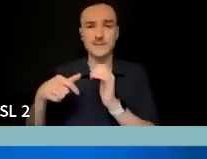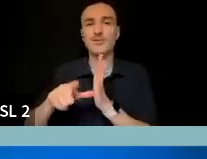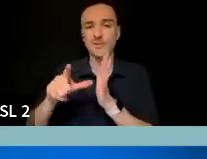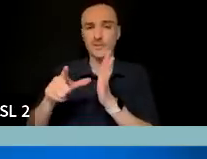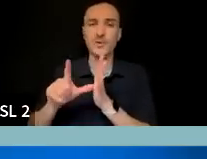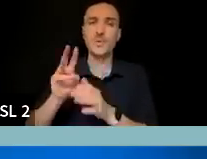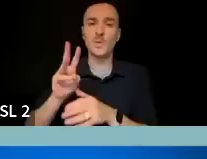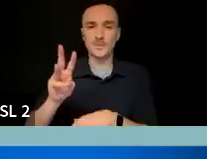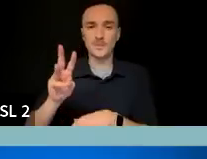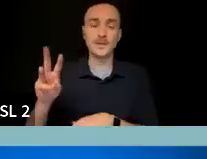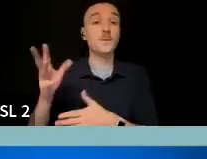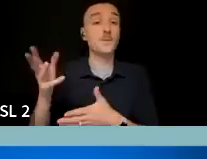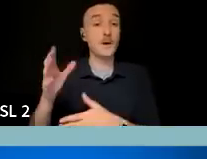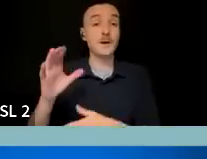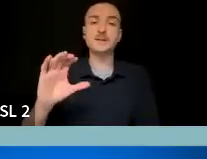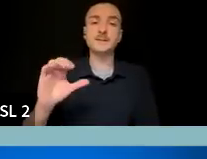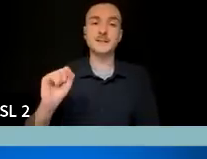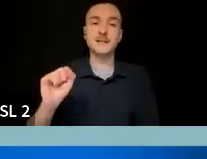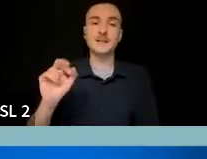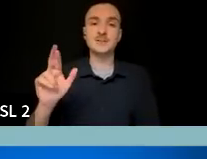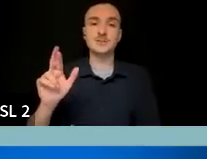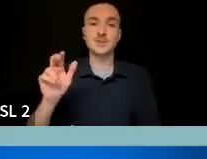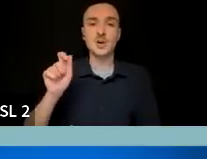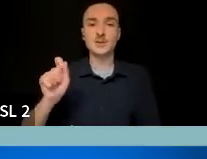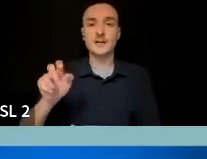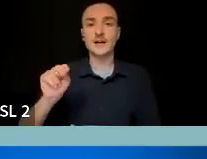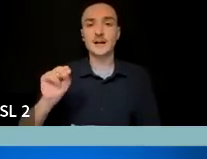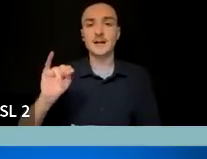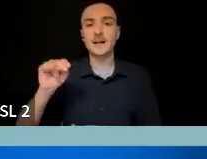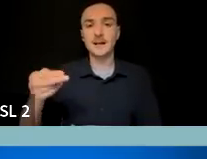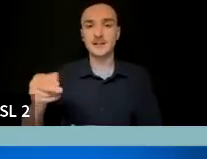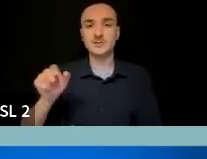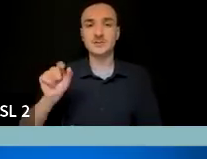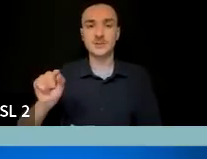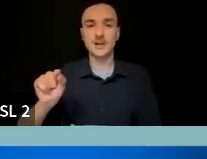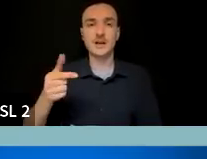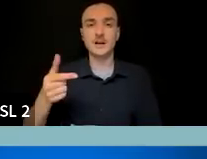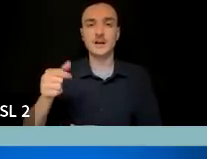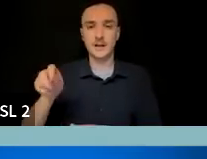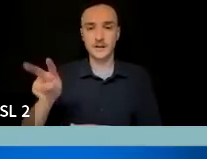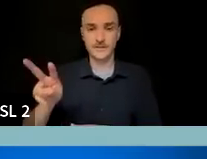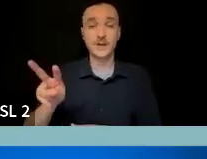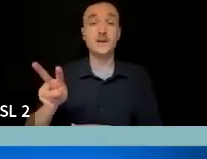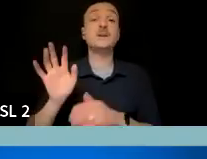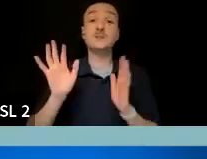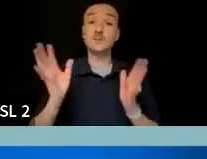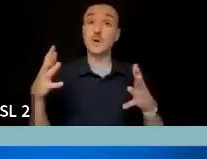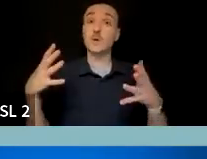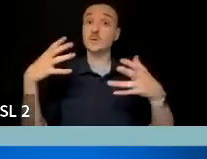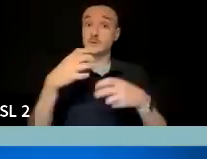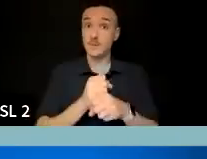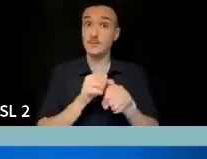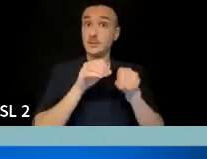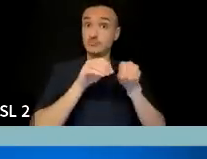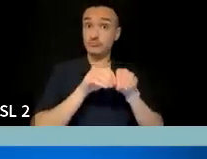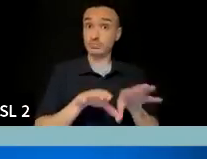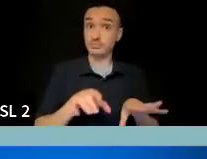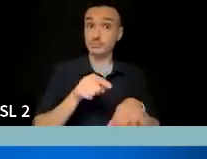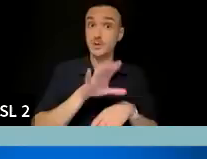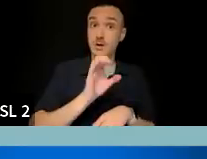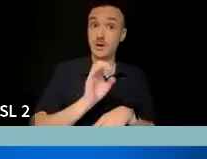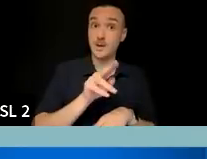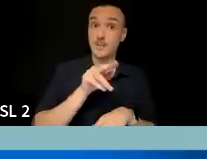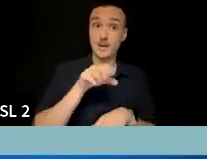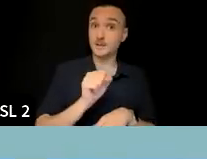csr.nih.gov. So the summary statement is released in the ERA Commons. What's the next step? So once the